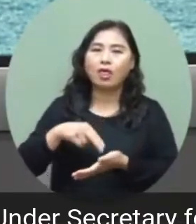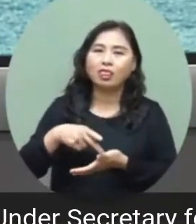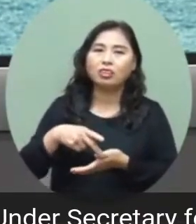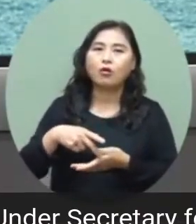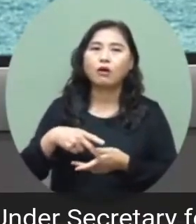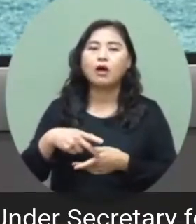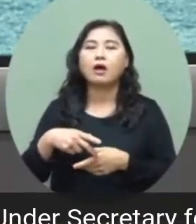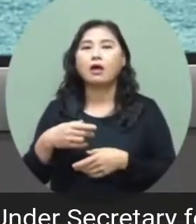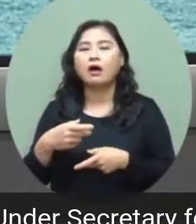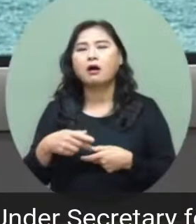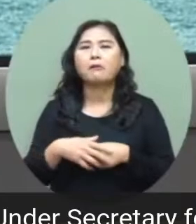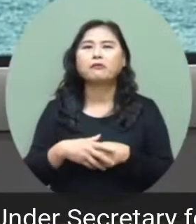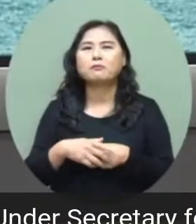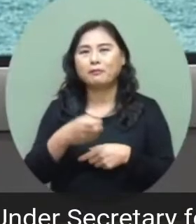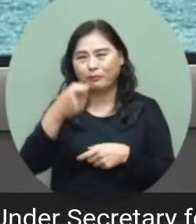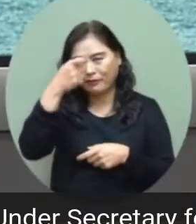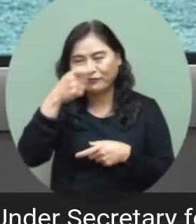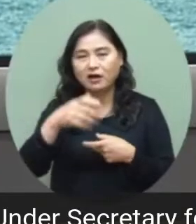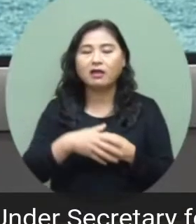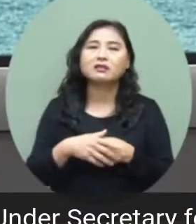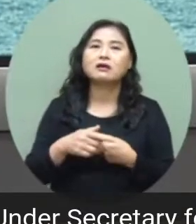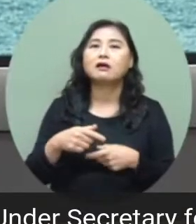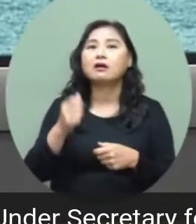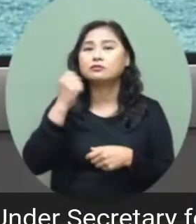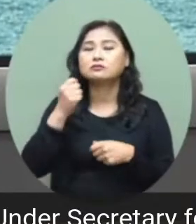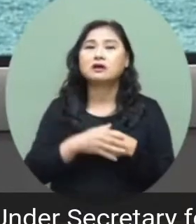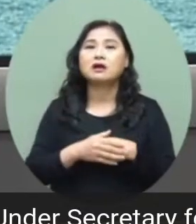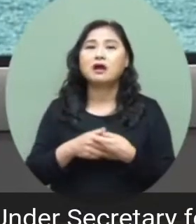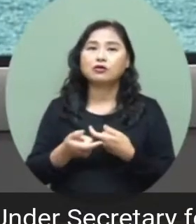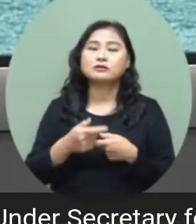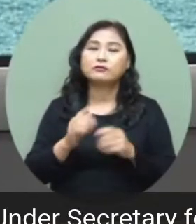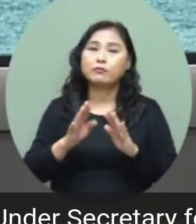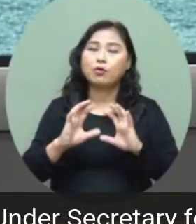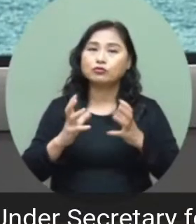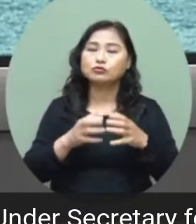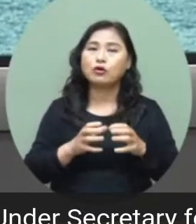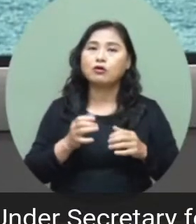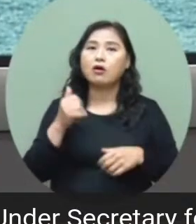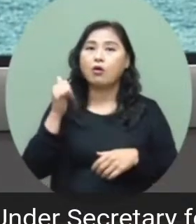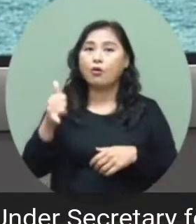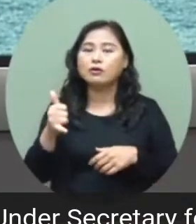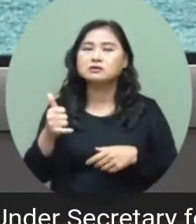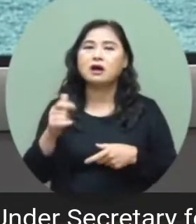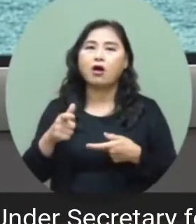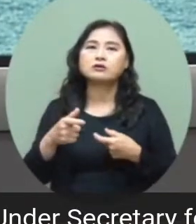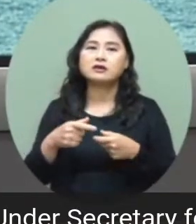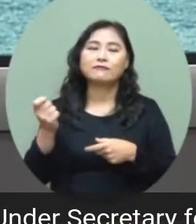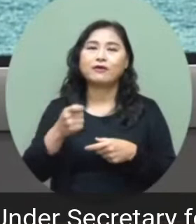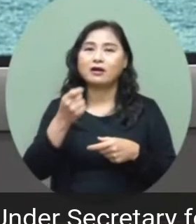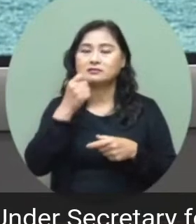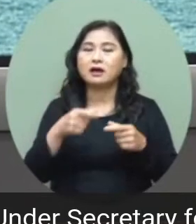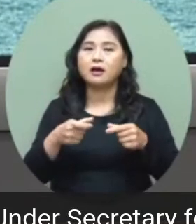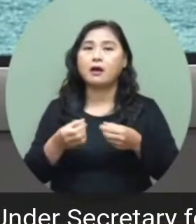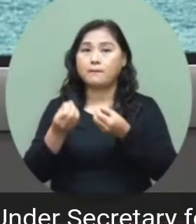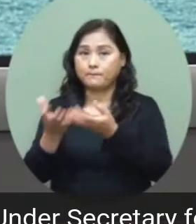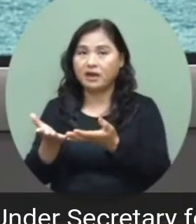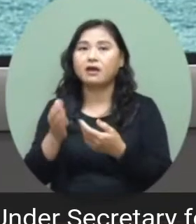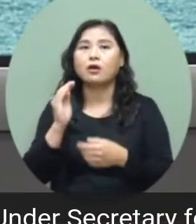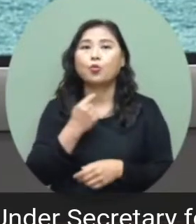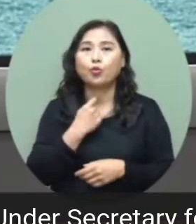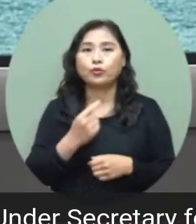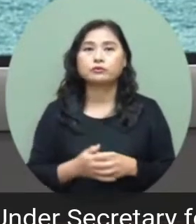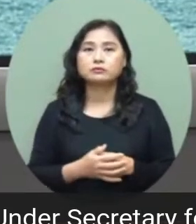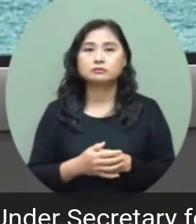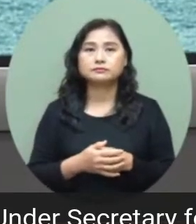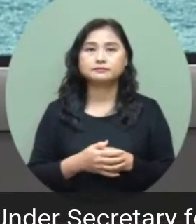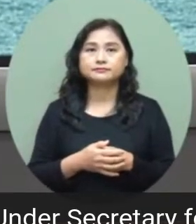or mobility impaired elderly people who have been receiving home care service from relevant units, the outreach team will bring